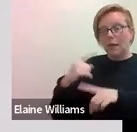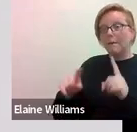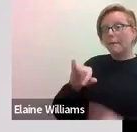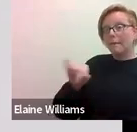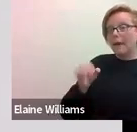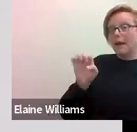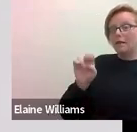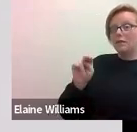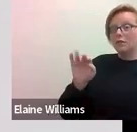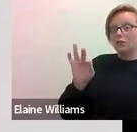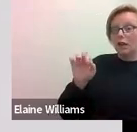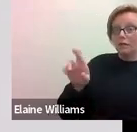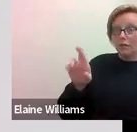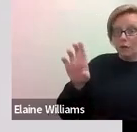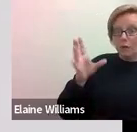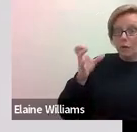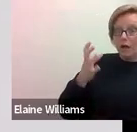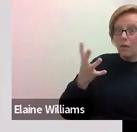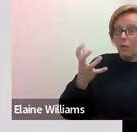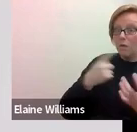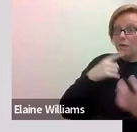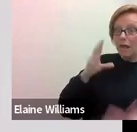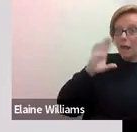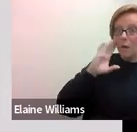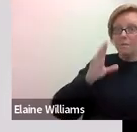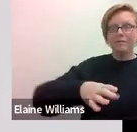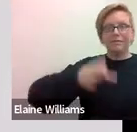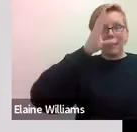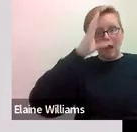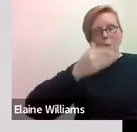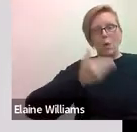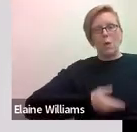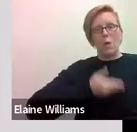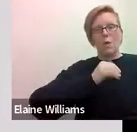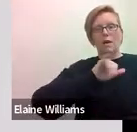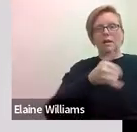hello? Hello, I am Jennifer Gleason.